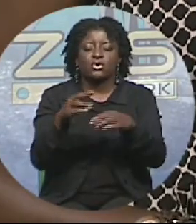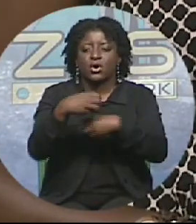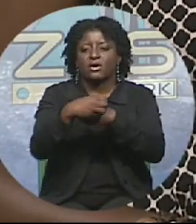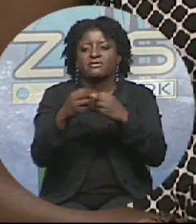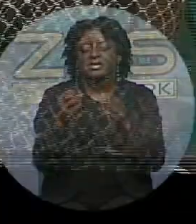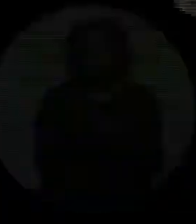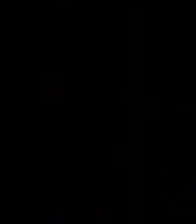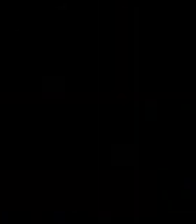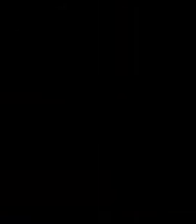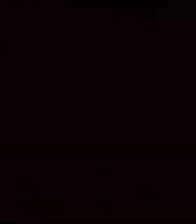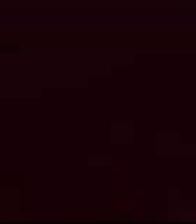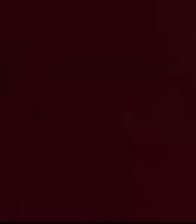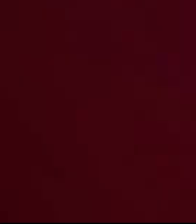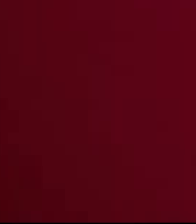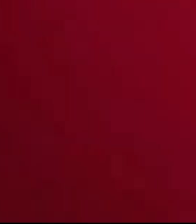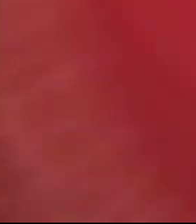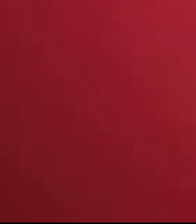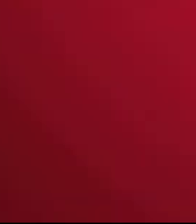News.